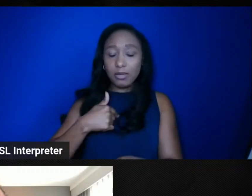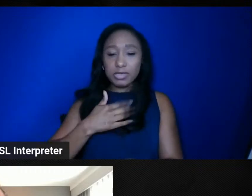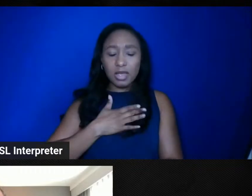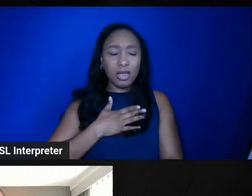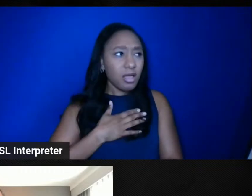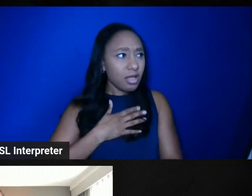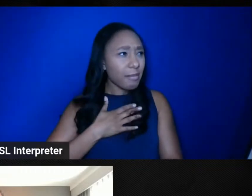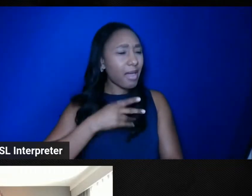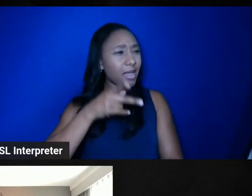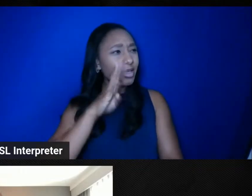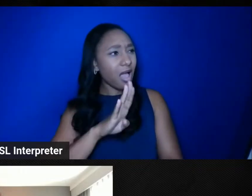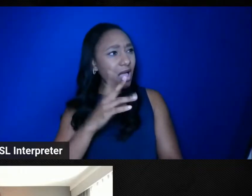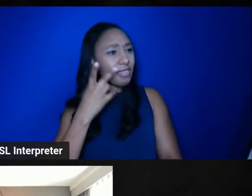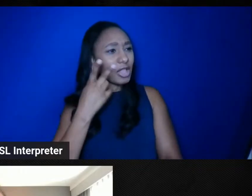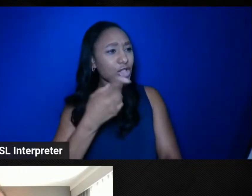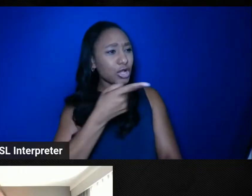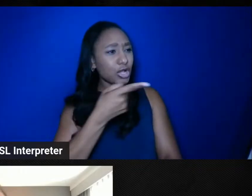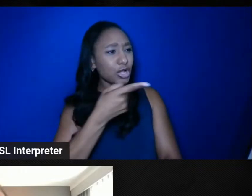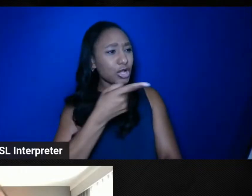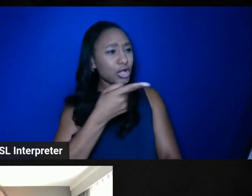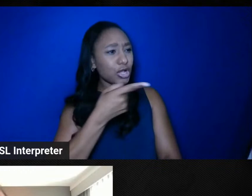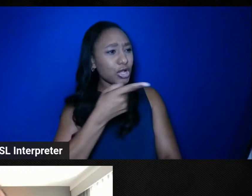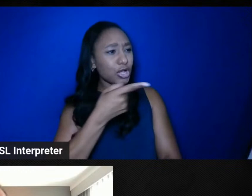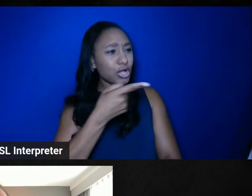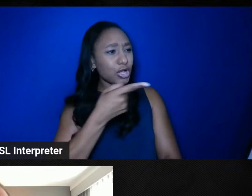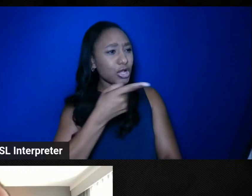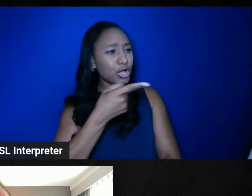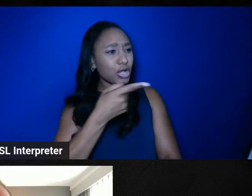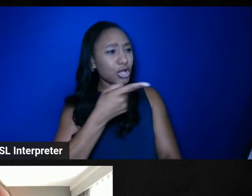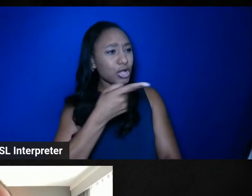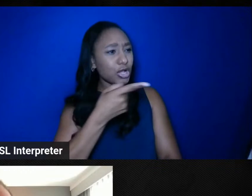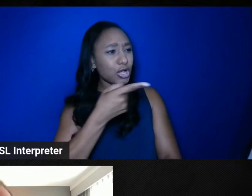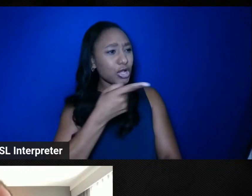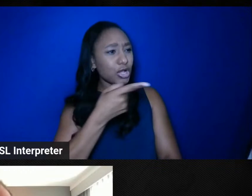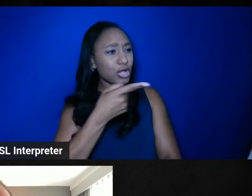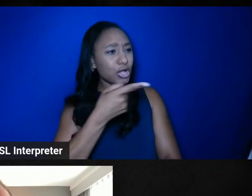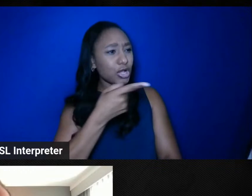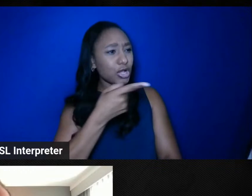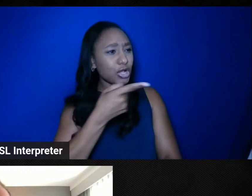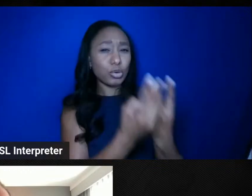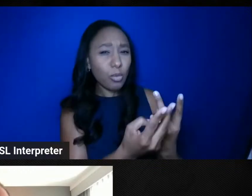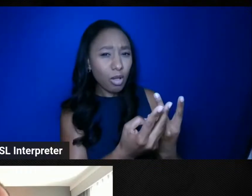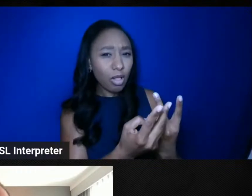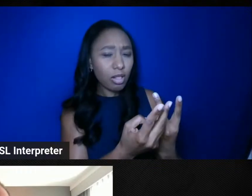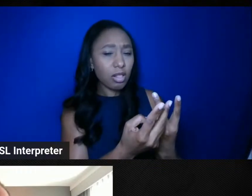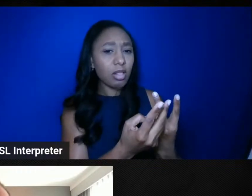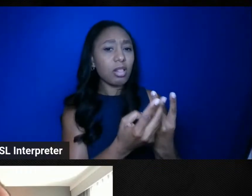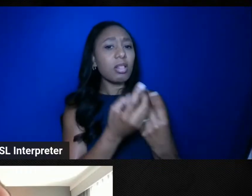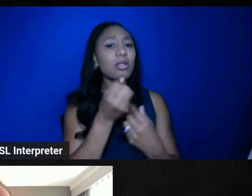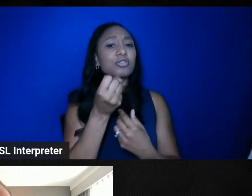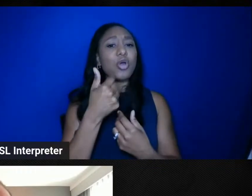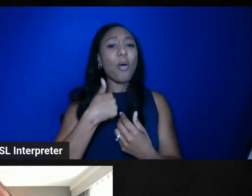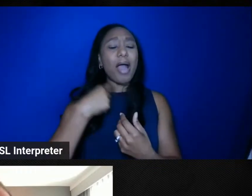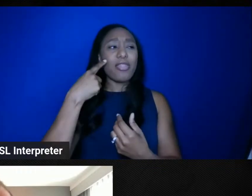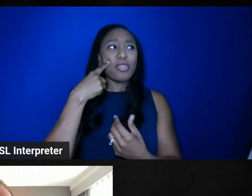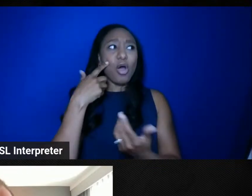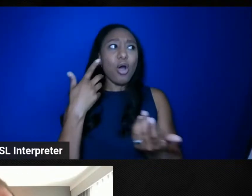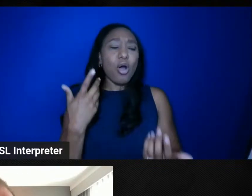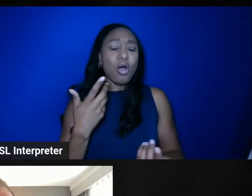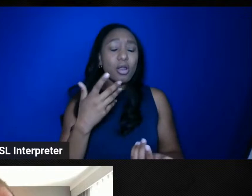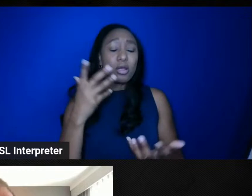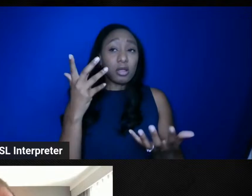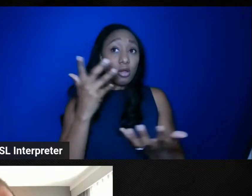they look like they're on their way to a funeral." And that in itself, I thought, was immensely evocative of the